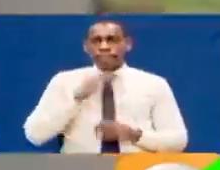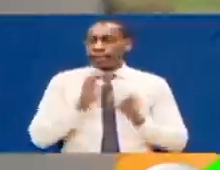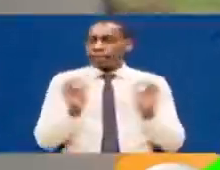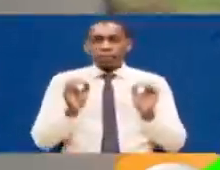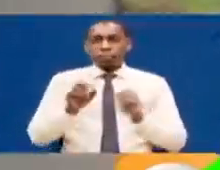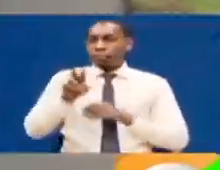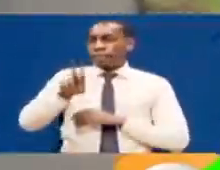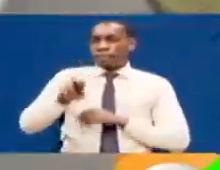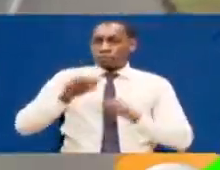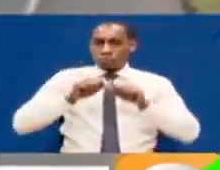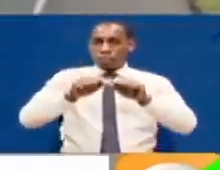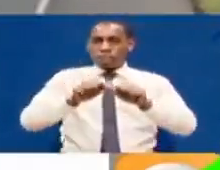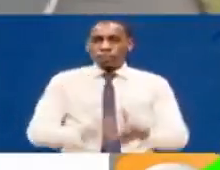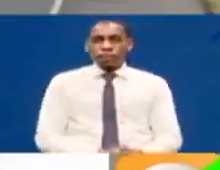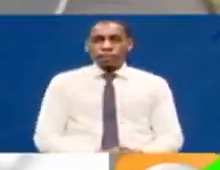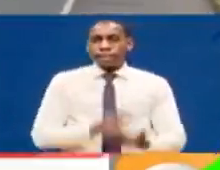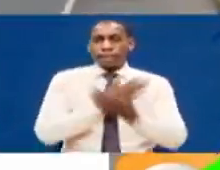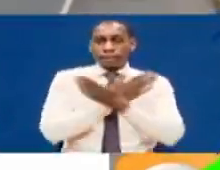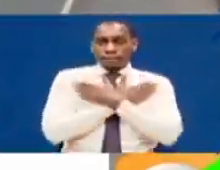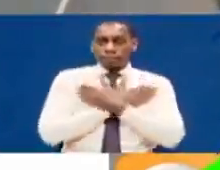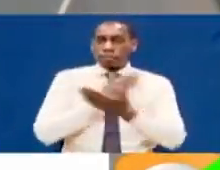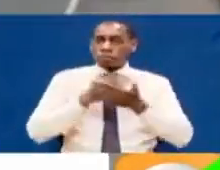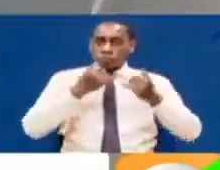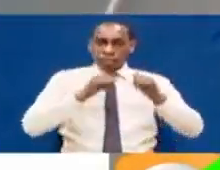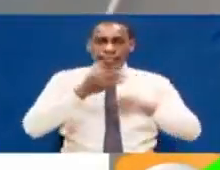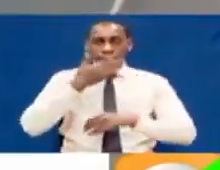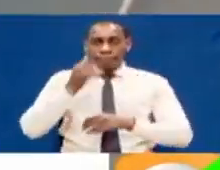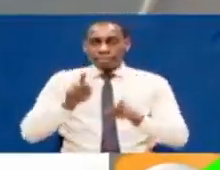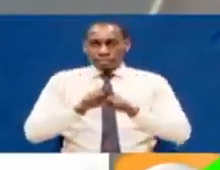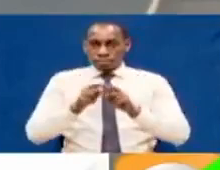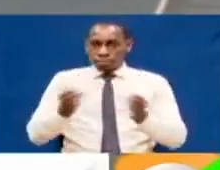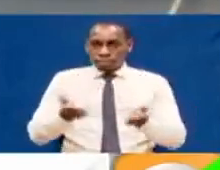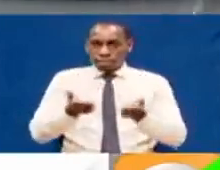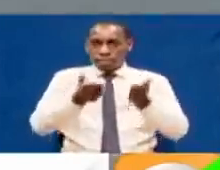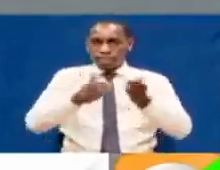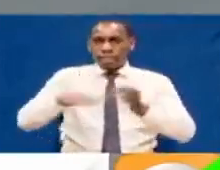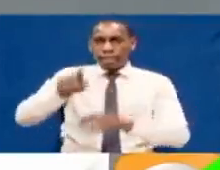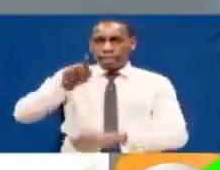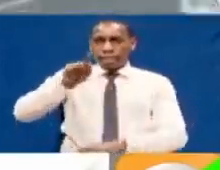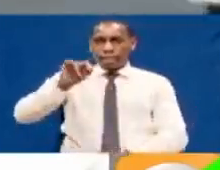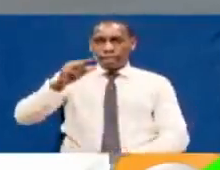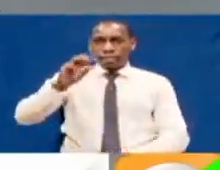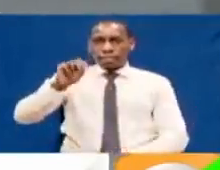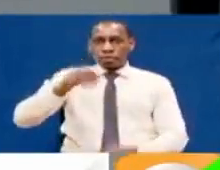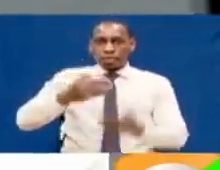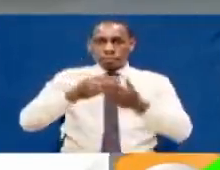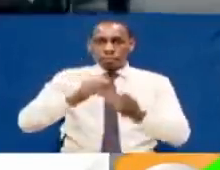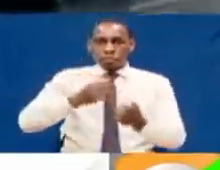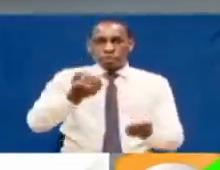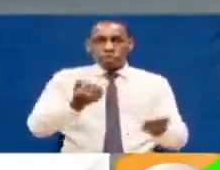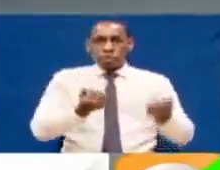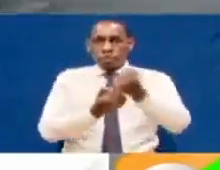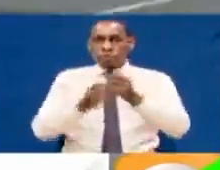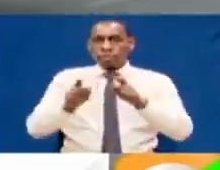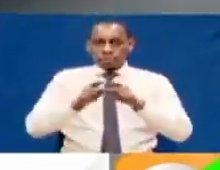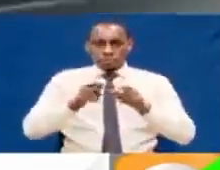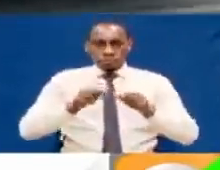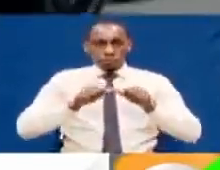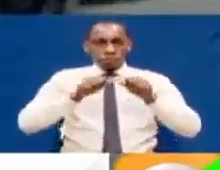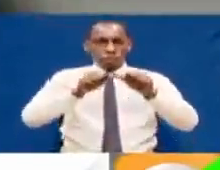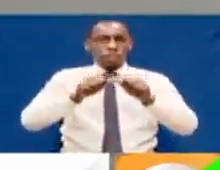attitude. His friends did the best they could, escorting him as far as Tigoni before turning back and letting the hearse take